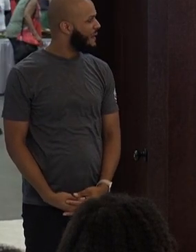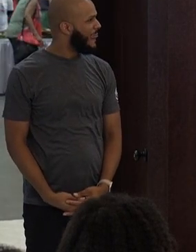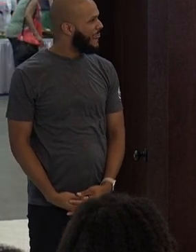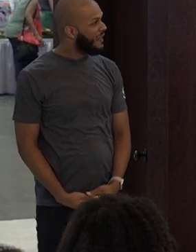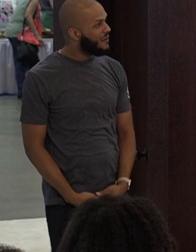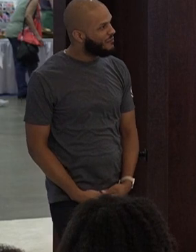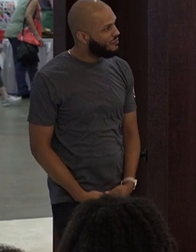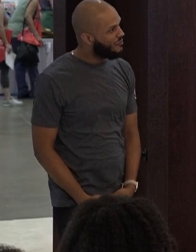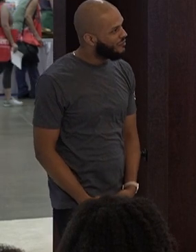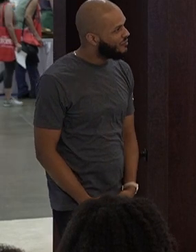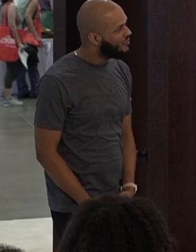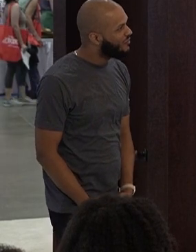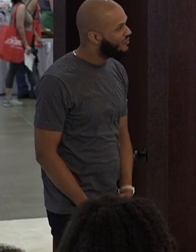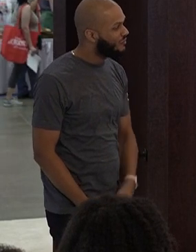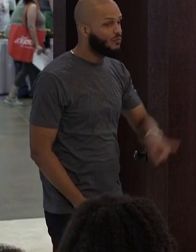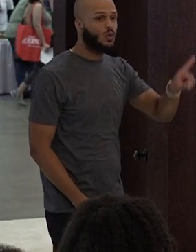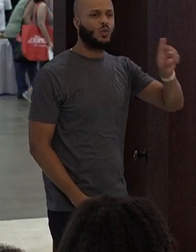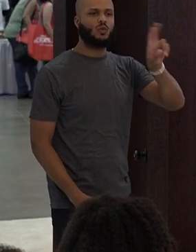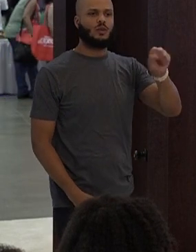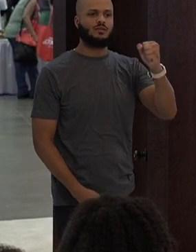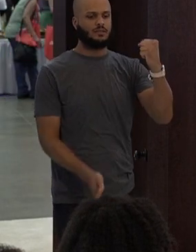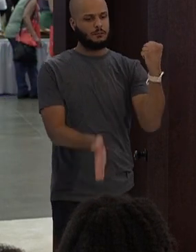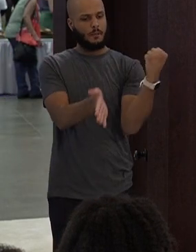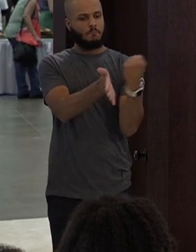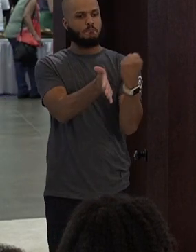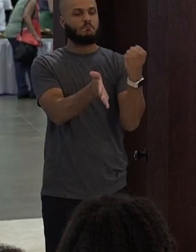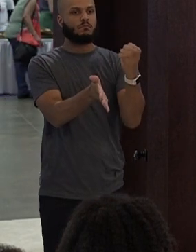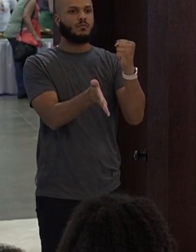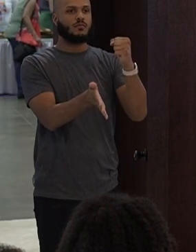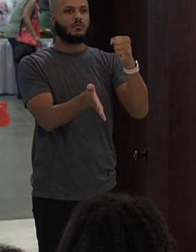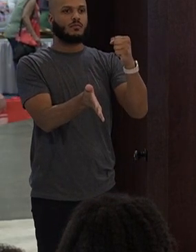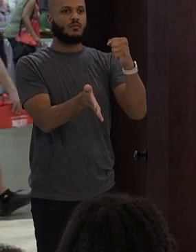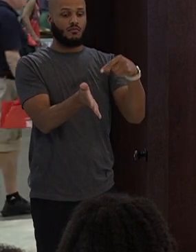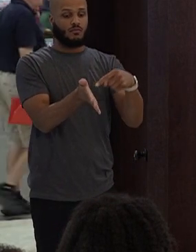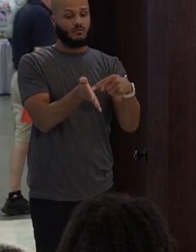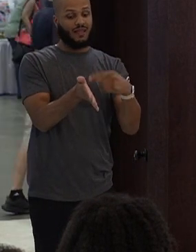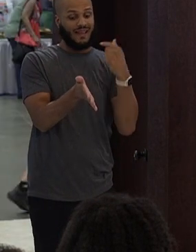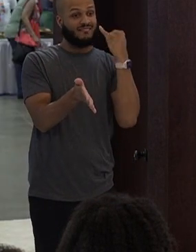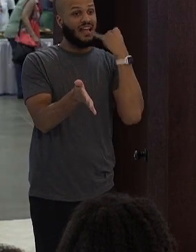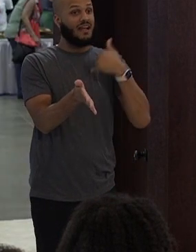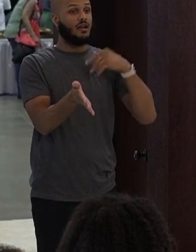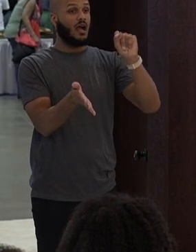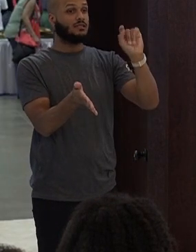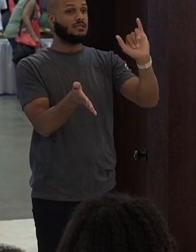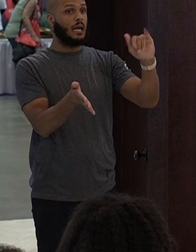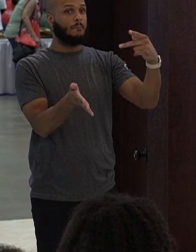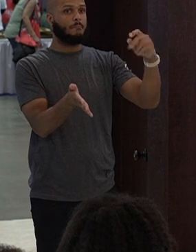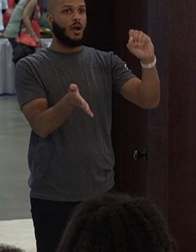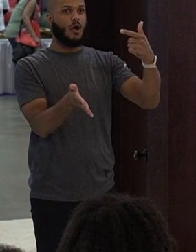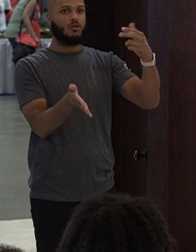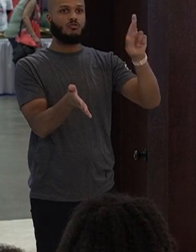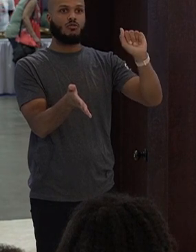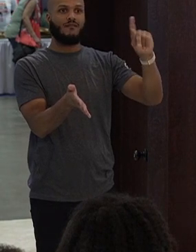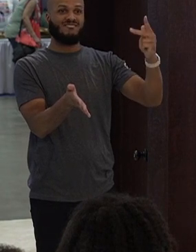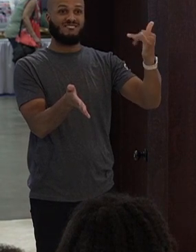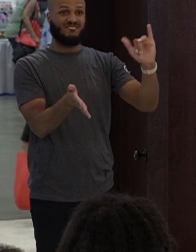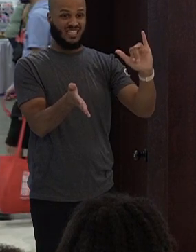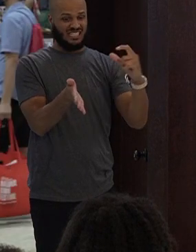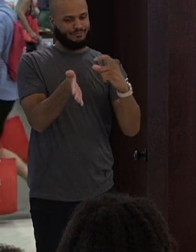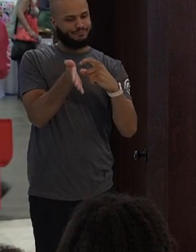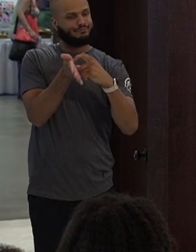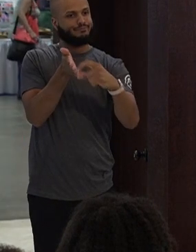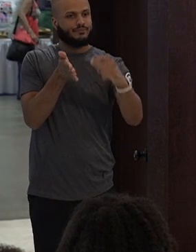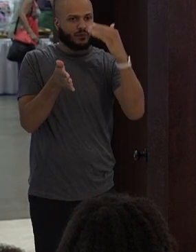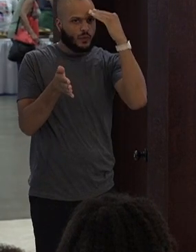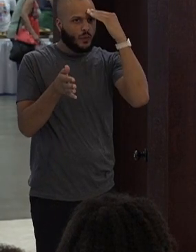A U.S. postage stamp, if there were typography on it that you wanted to use, for example,